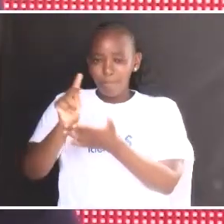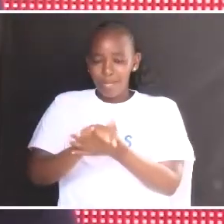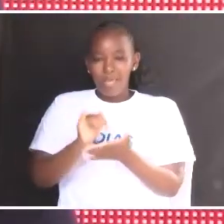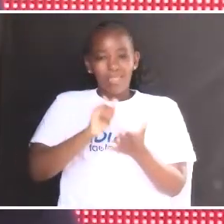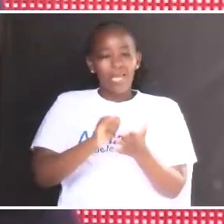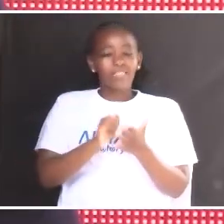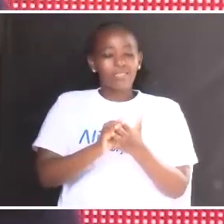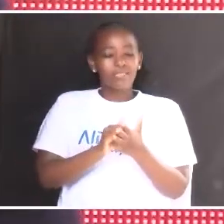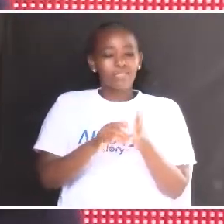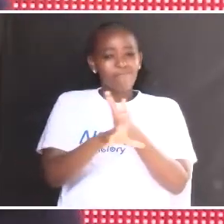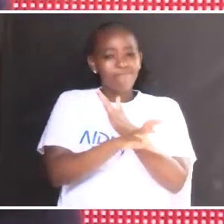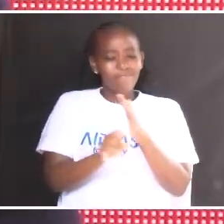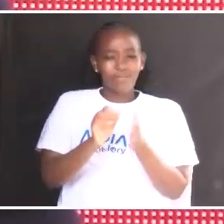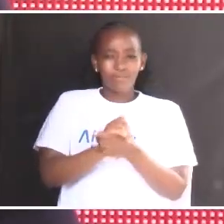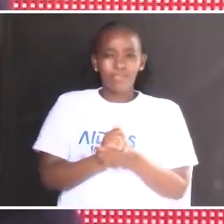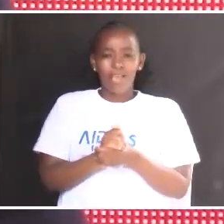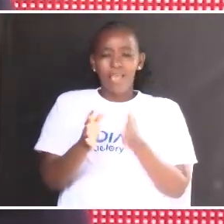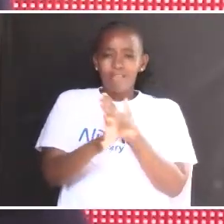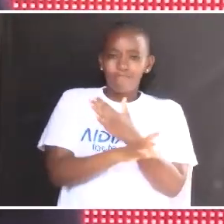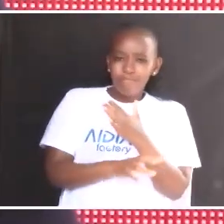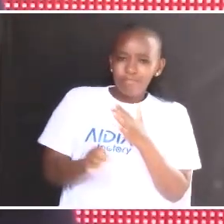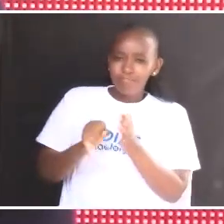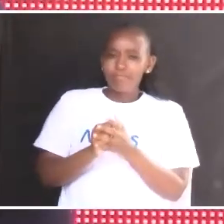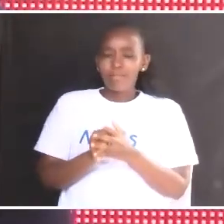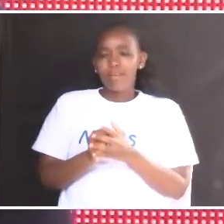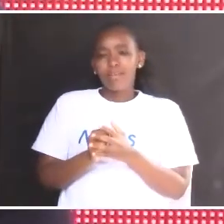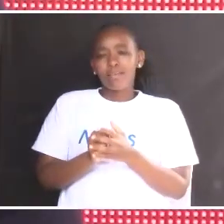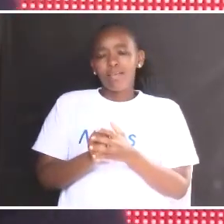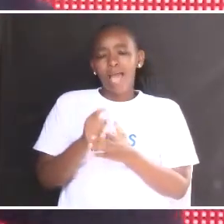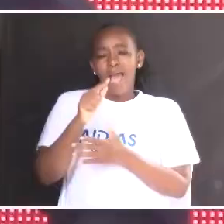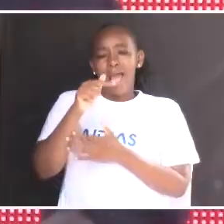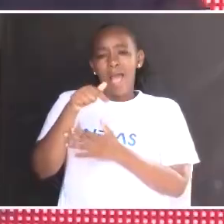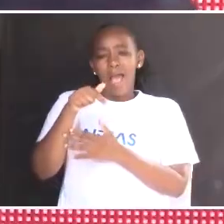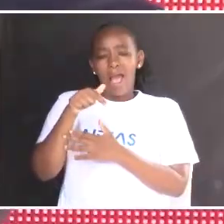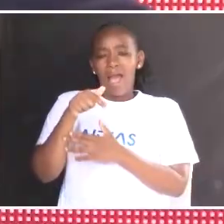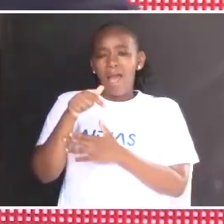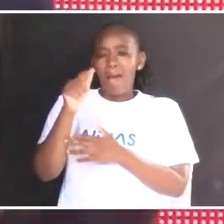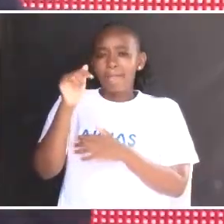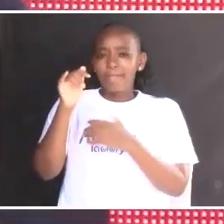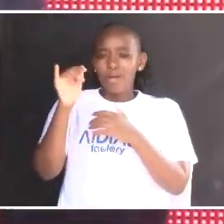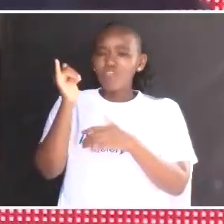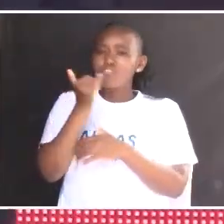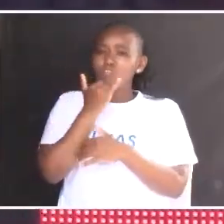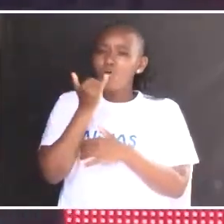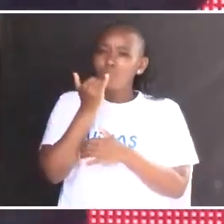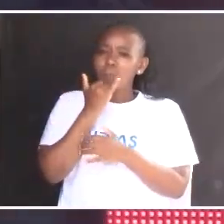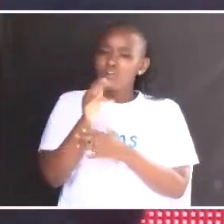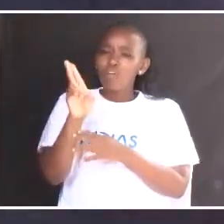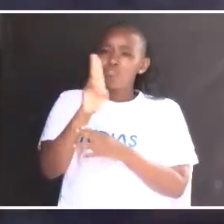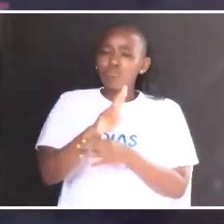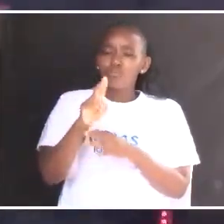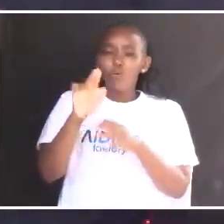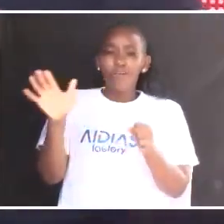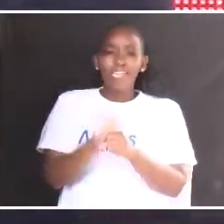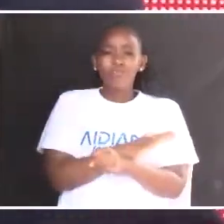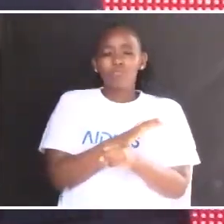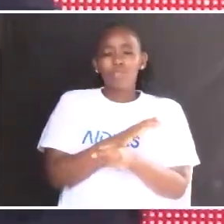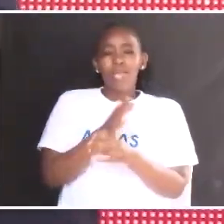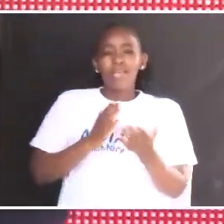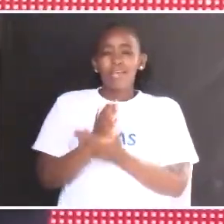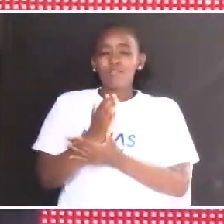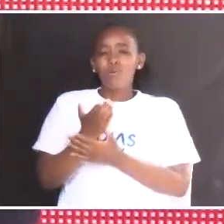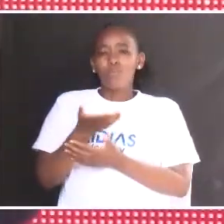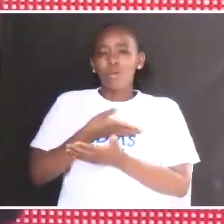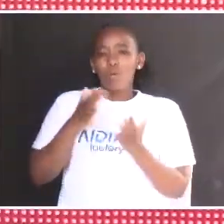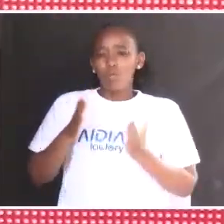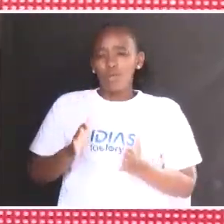is where infringement comes in. So infringement is the unauthorized exercise of the exclusive rights of the